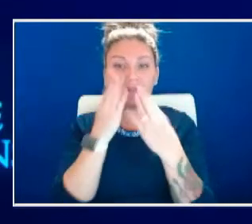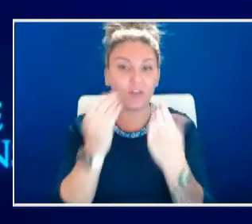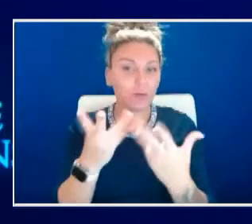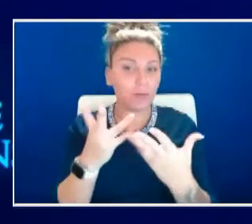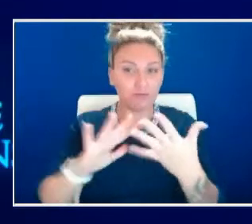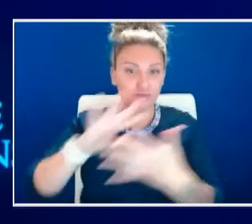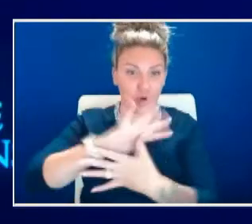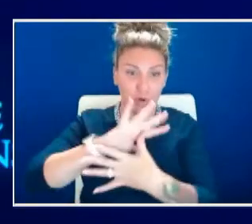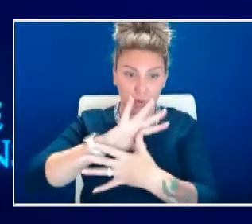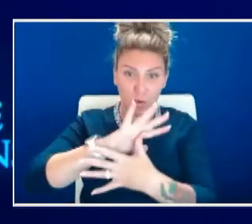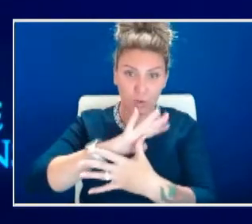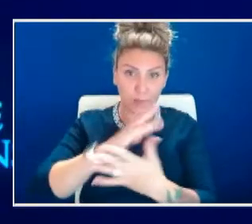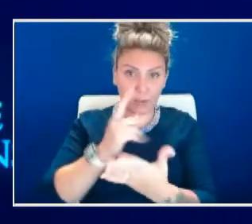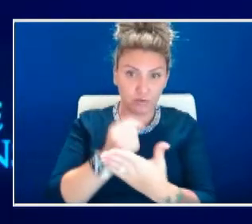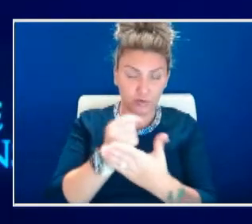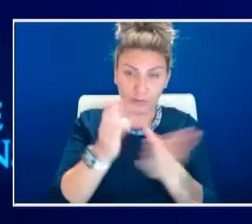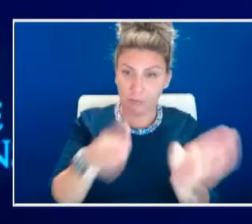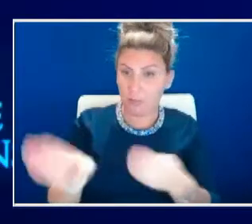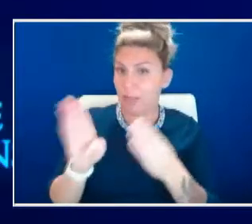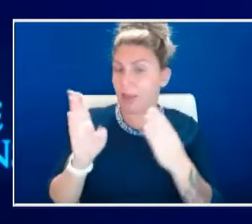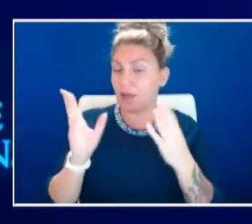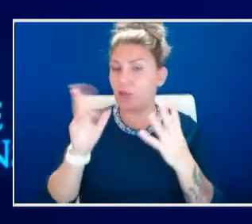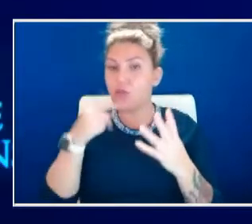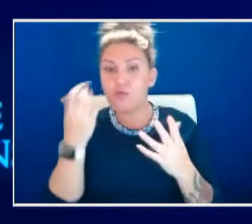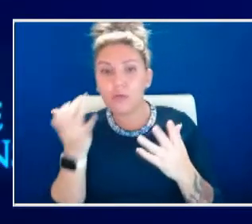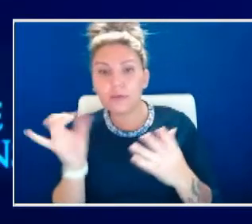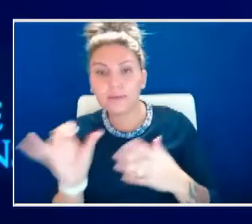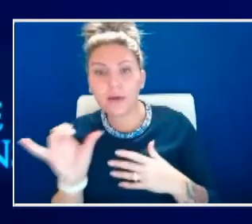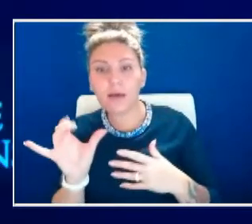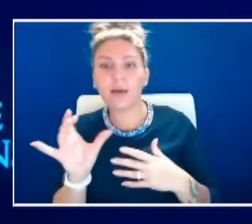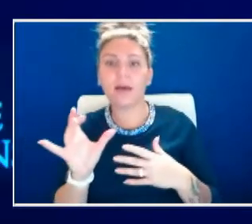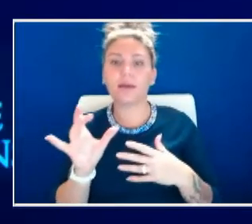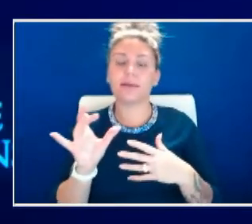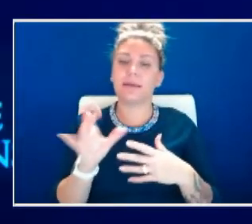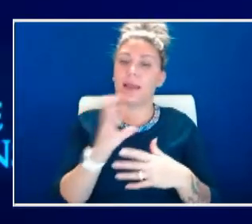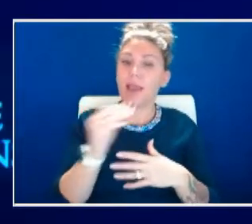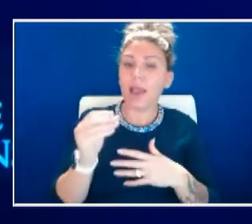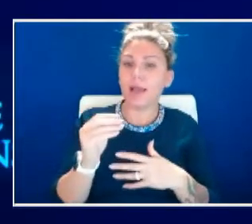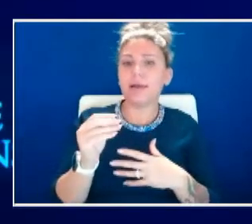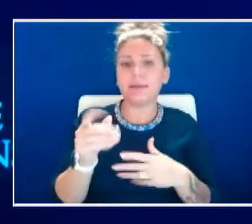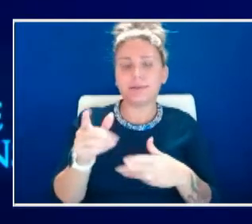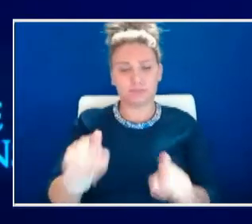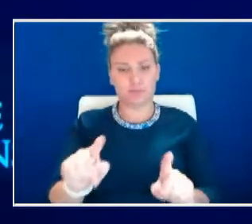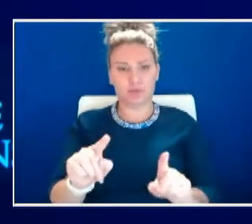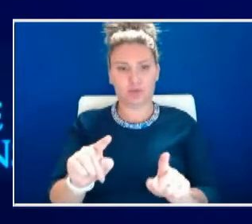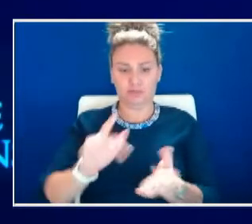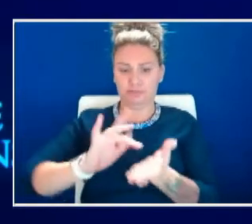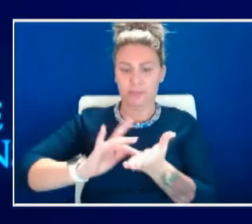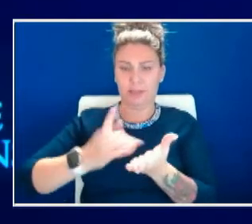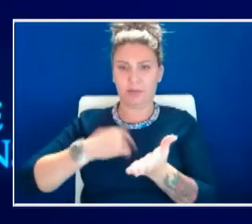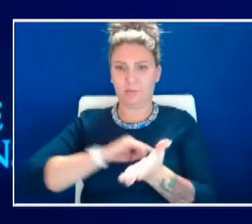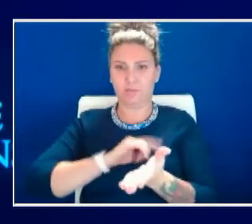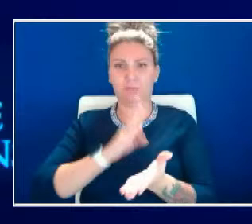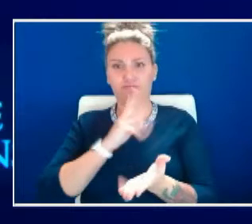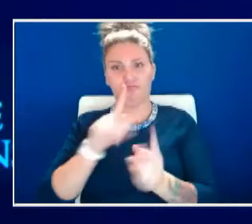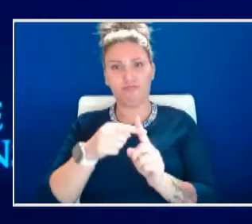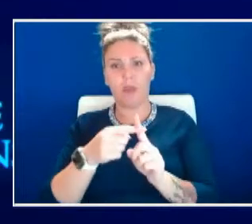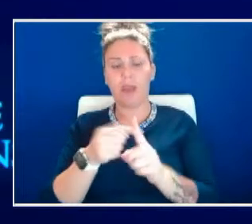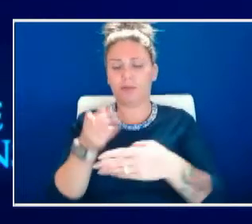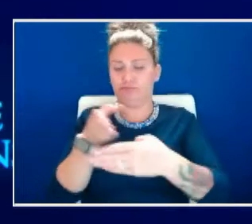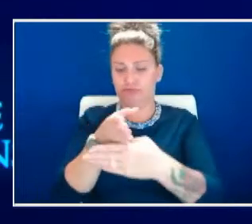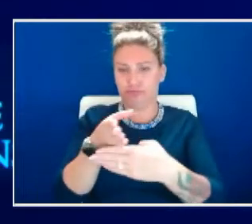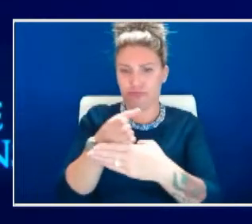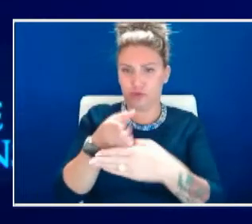prioritize what the treatment plan is, and as we talk about in medicine, have shared decision making. So it's important for the patients to have their own input